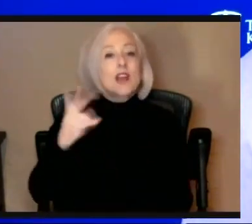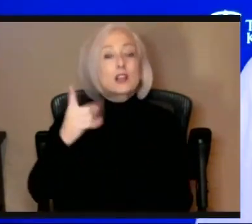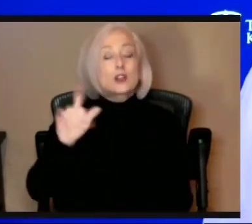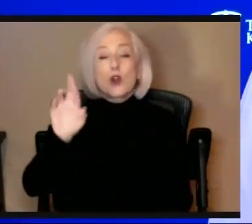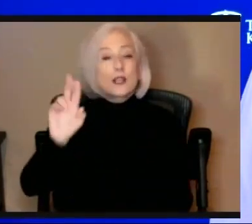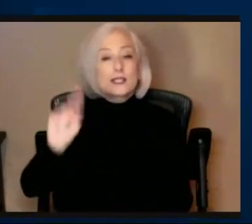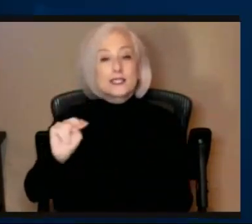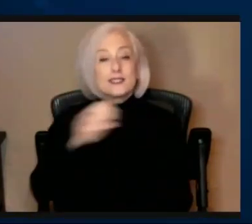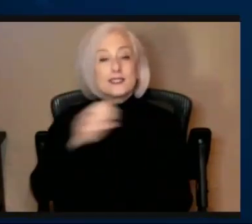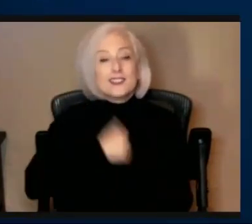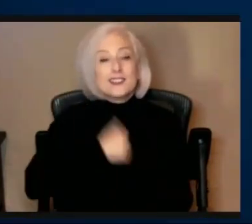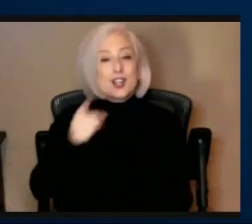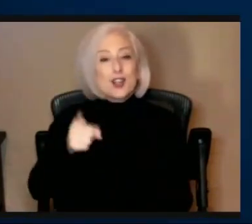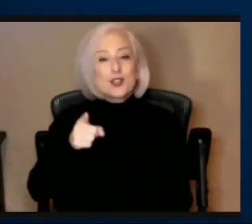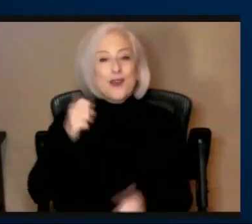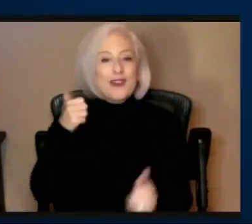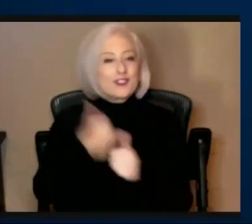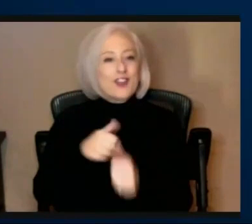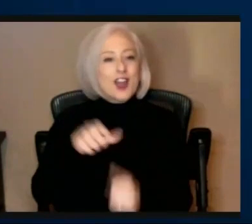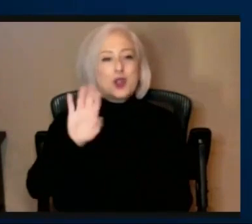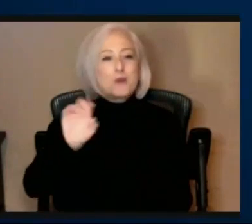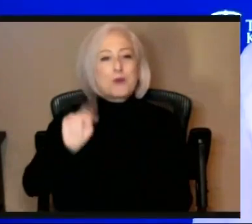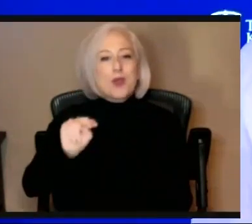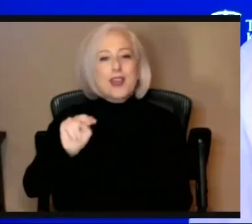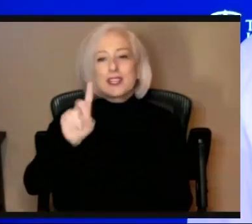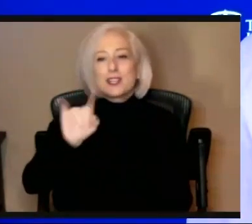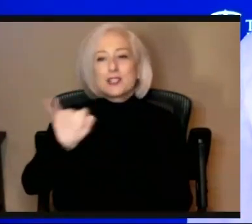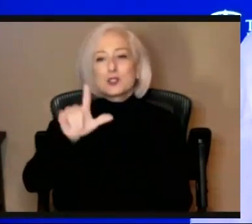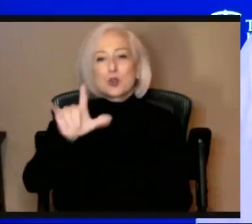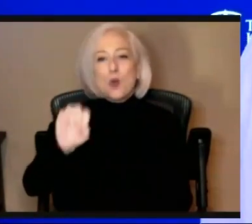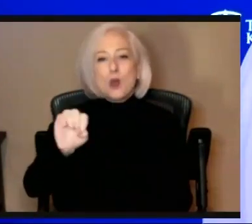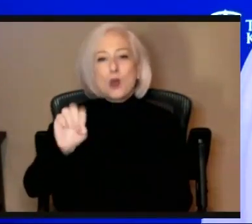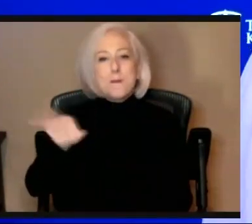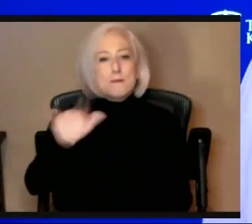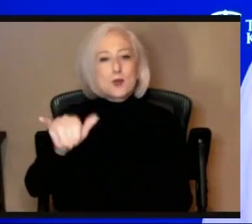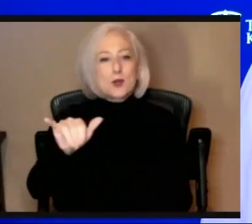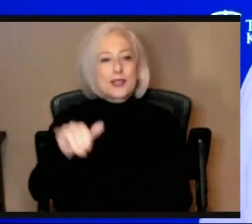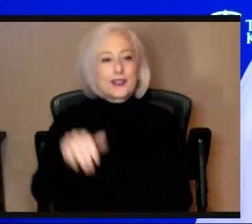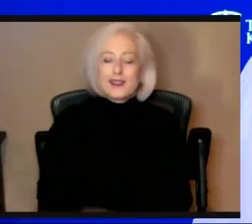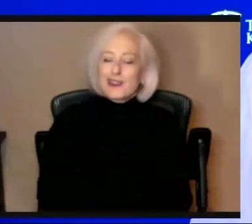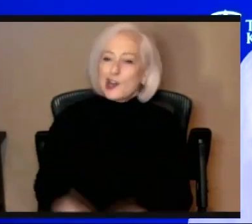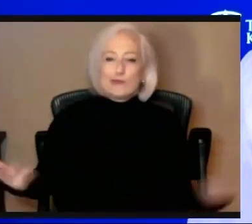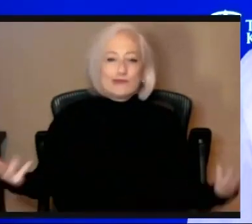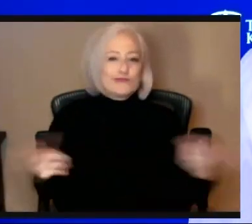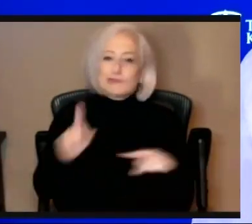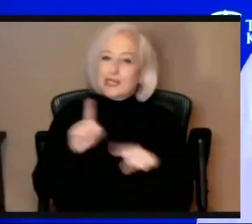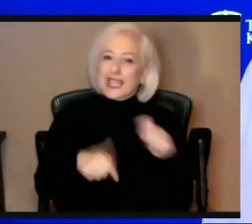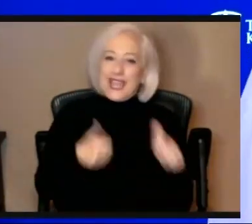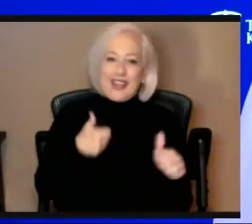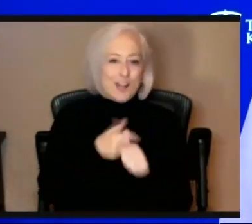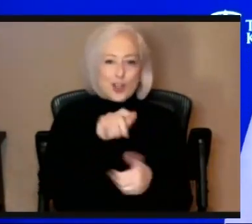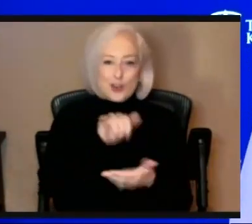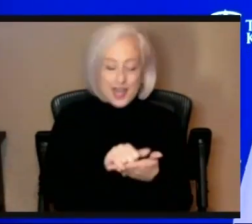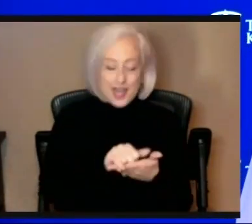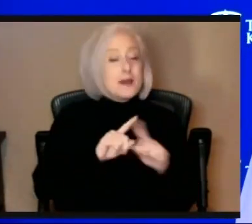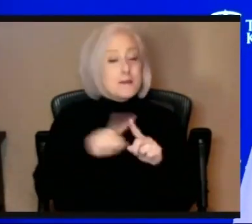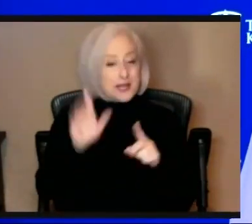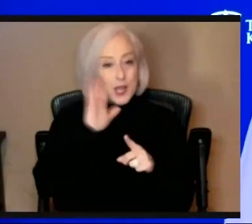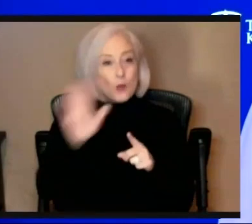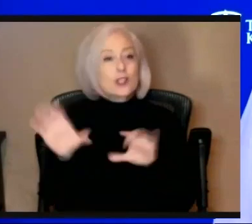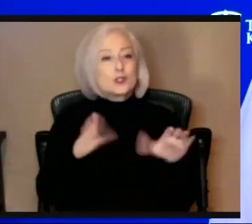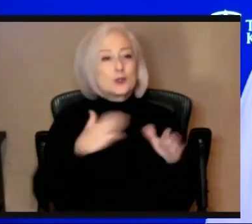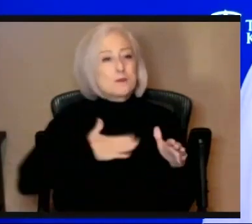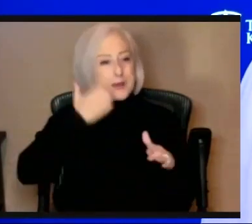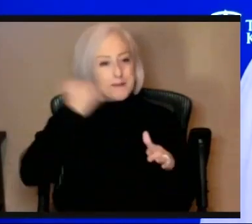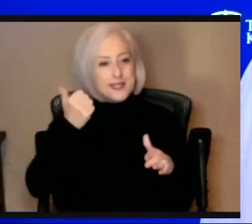to follow Brian Doyle-Murray. What are your final thoughts today? I mean, there's really no following that, so but I'll do my best. You know, Okay. I think going back to Dr.